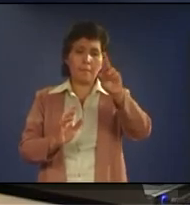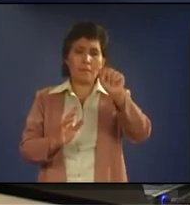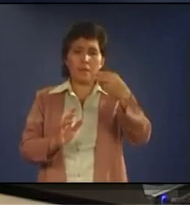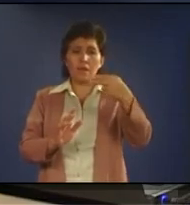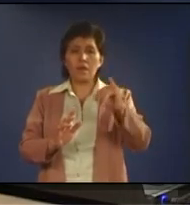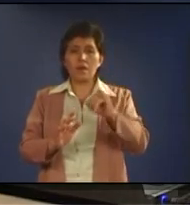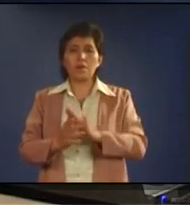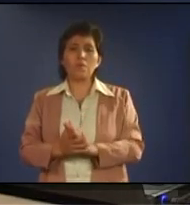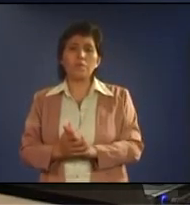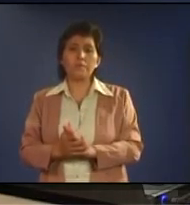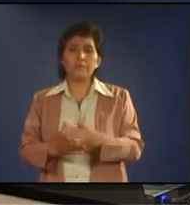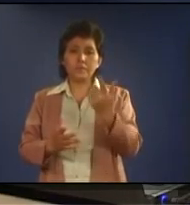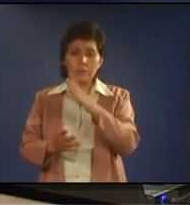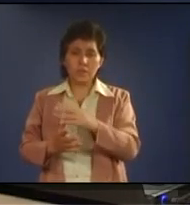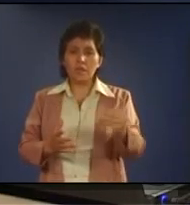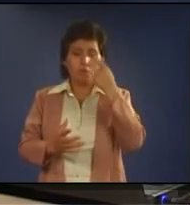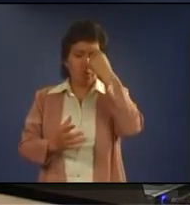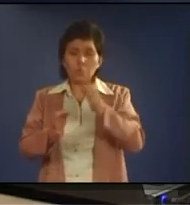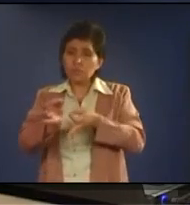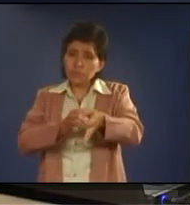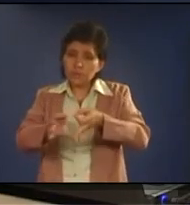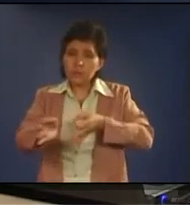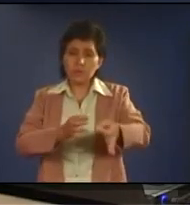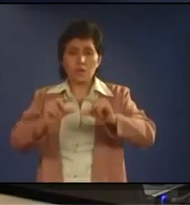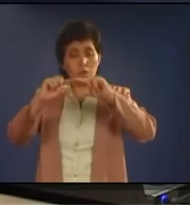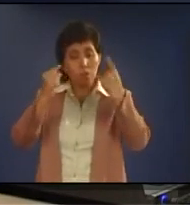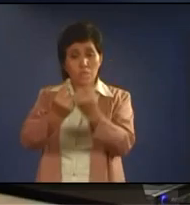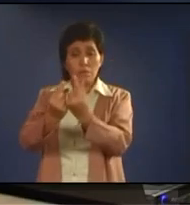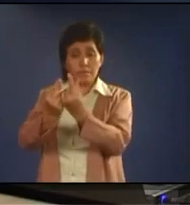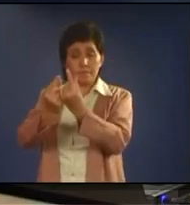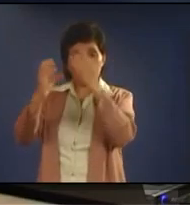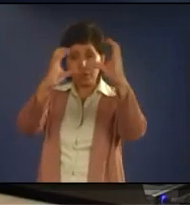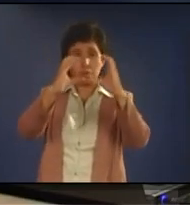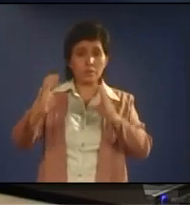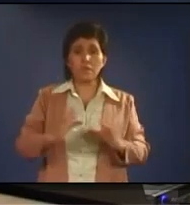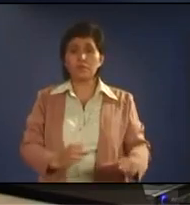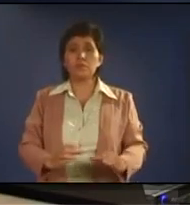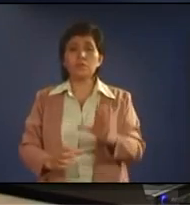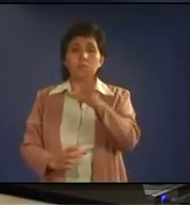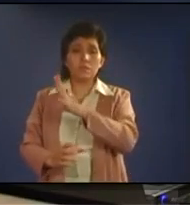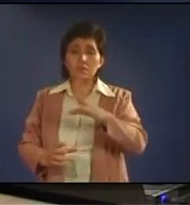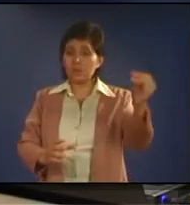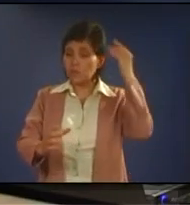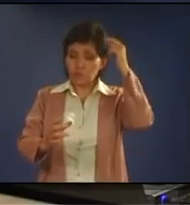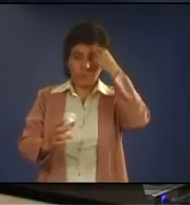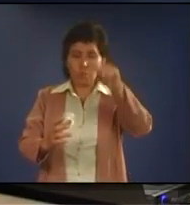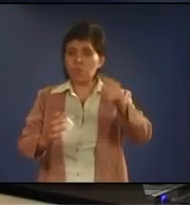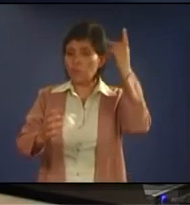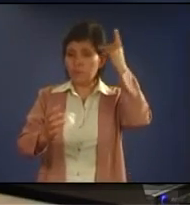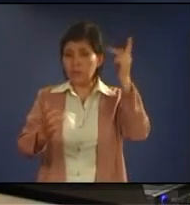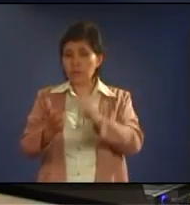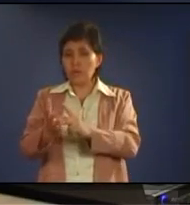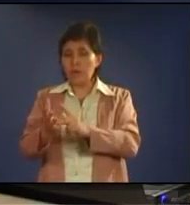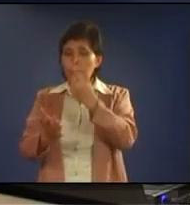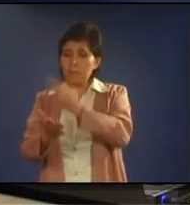behavior, and to explain the group structures. And finally, it's to identify the